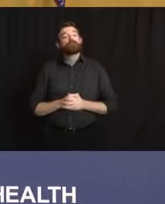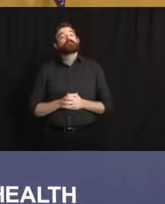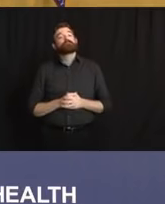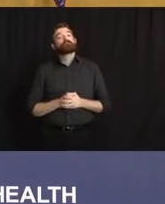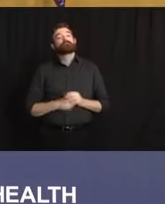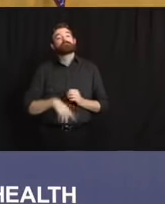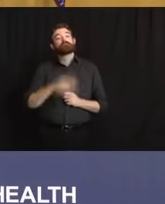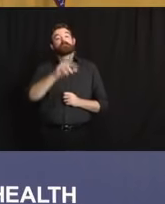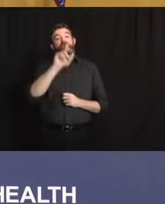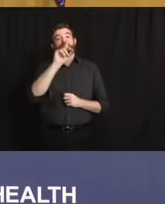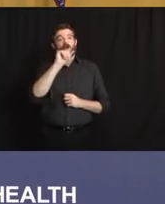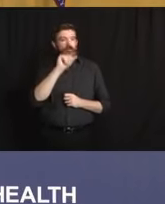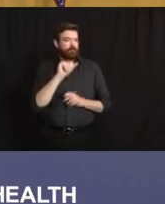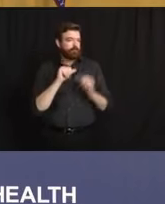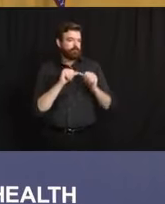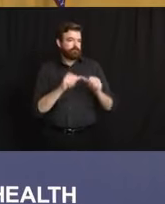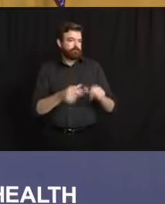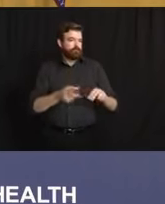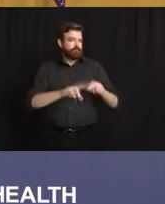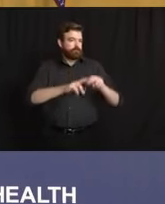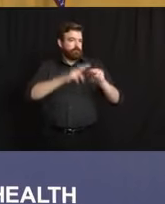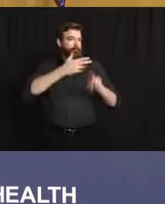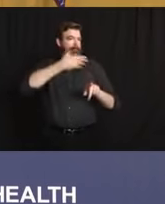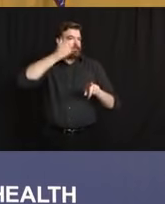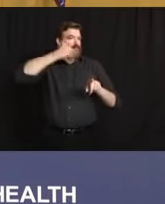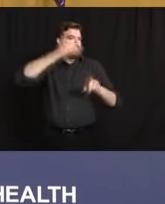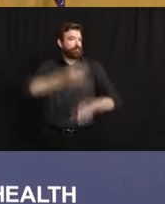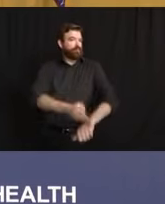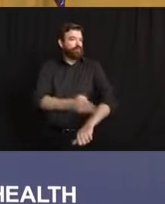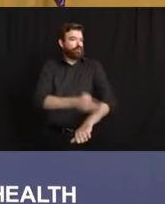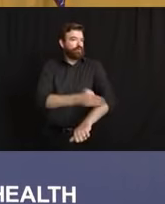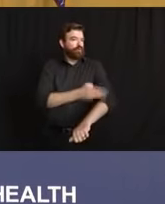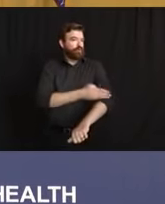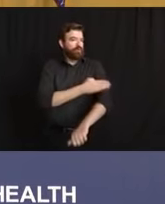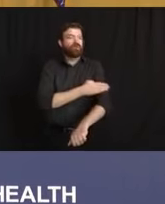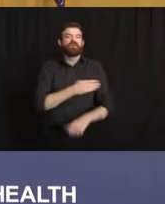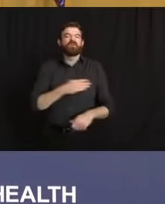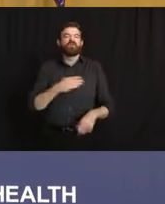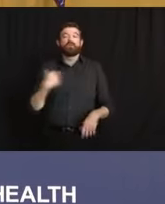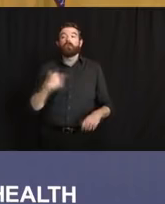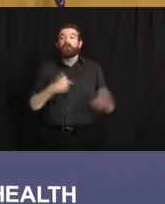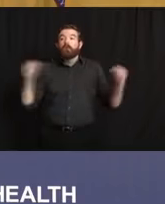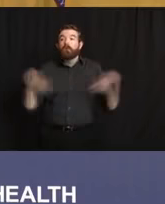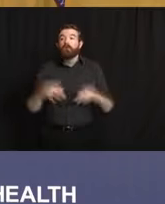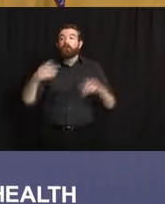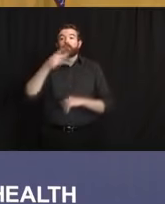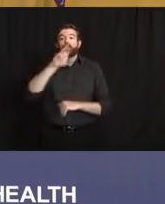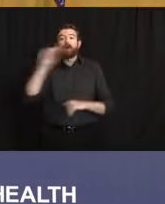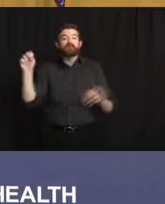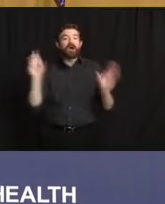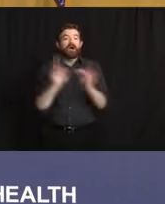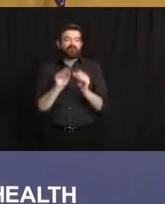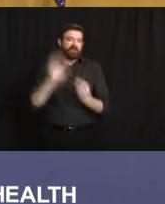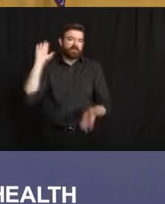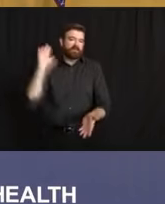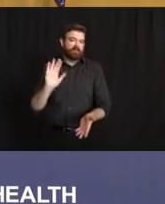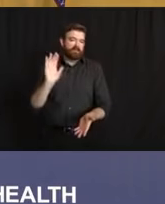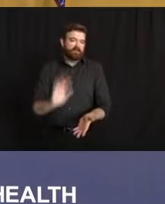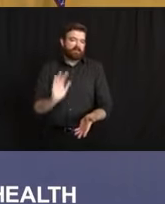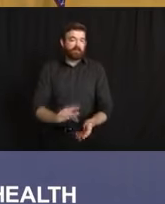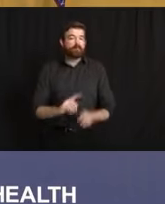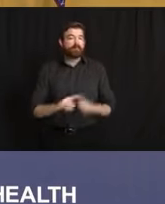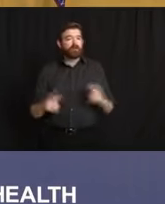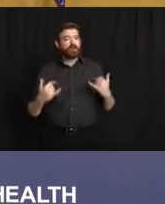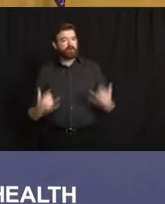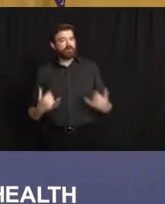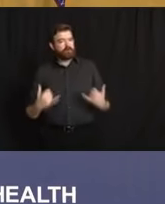certainly begin to do these less frequently. For the time being, I think we are comfortable with the schedule